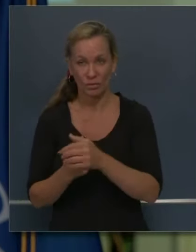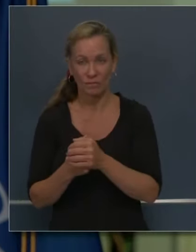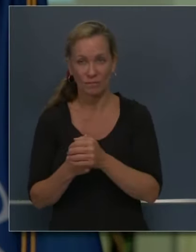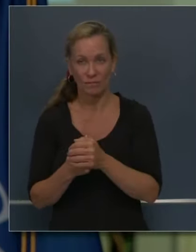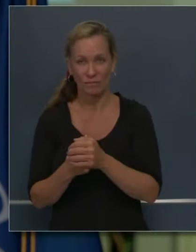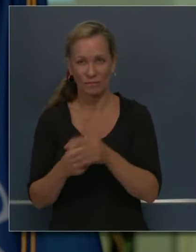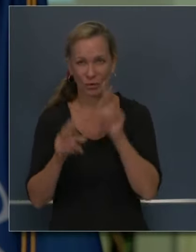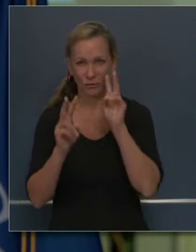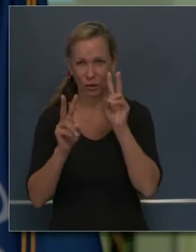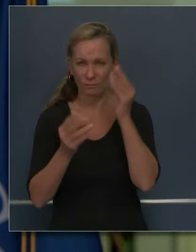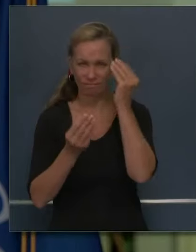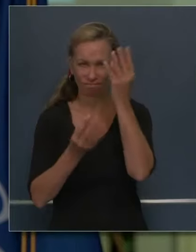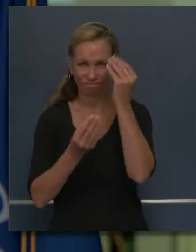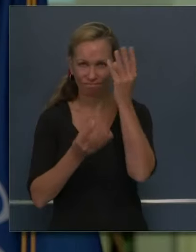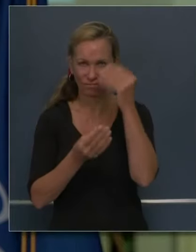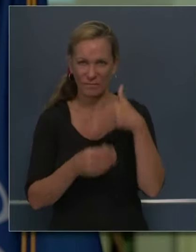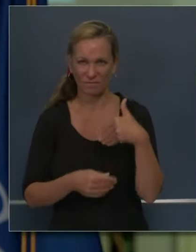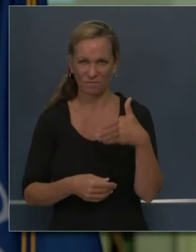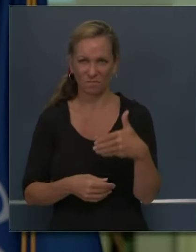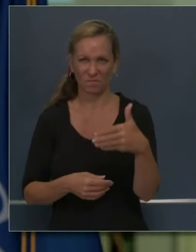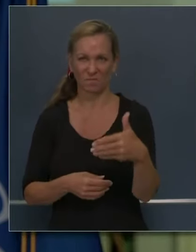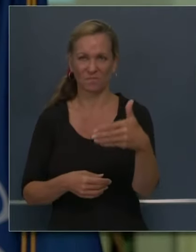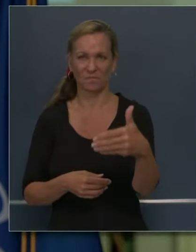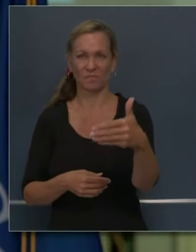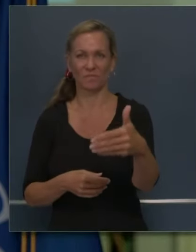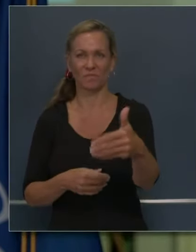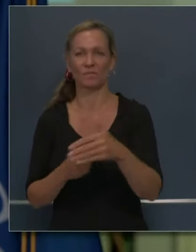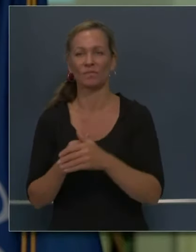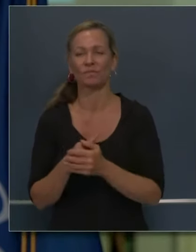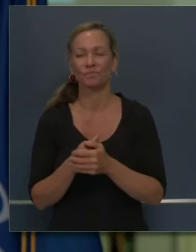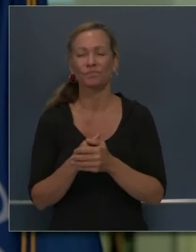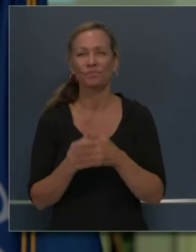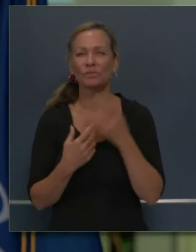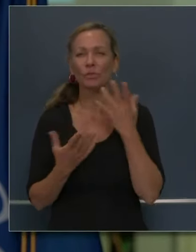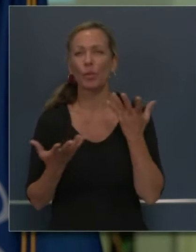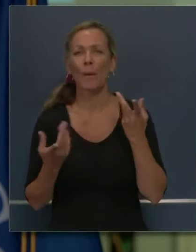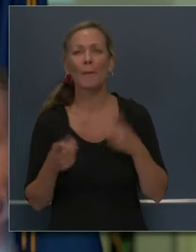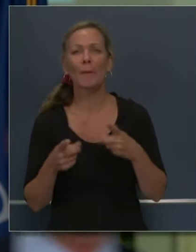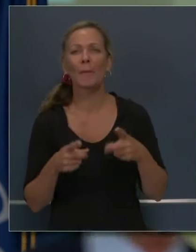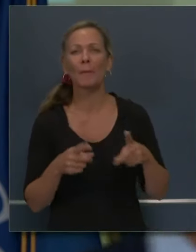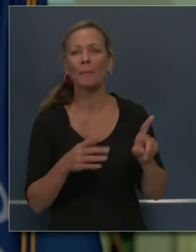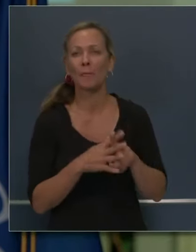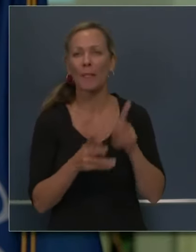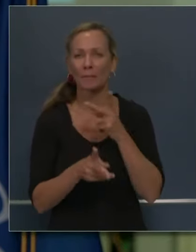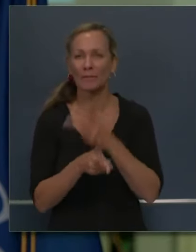over the course of the next few days on where we are on wildfires and this pandemic. Take care, everybody.